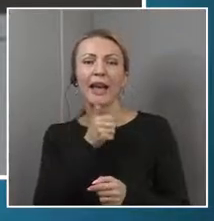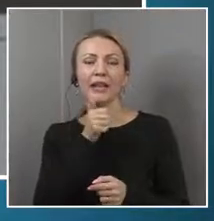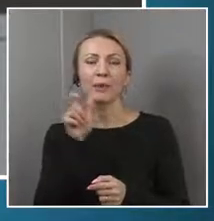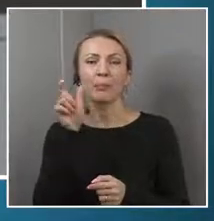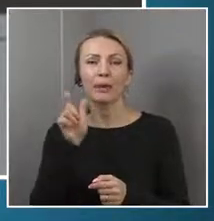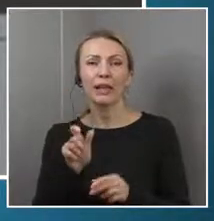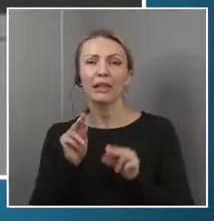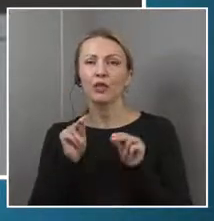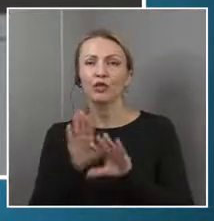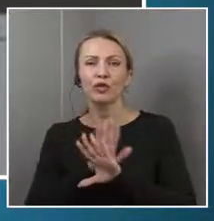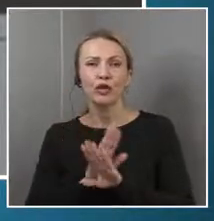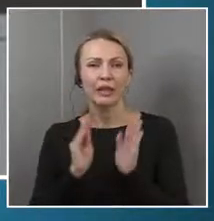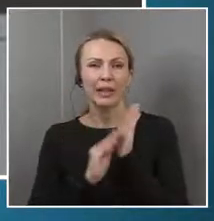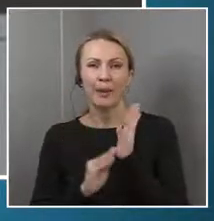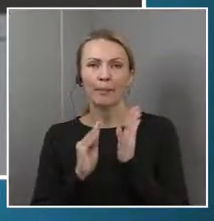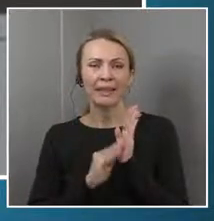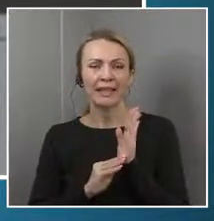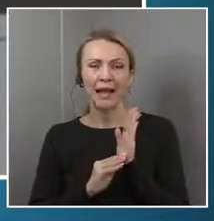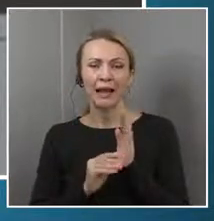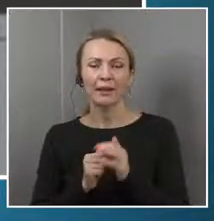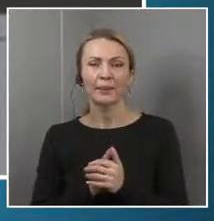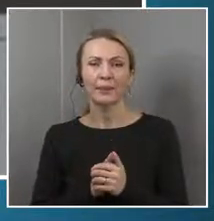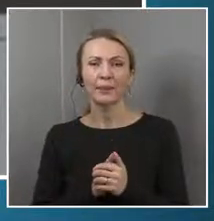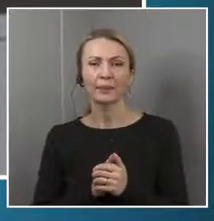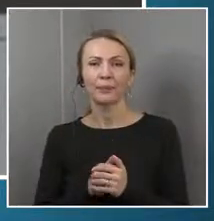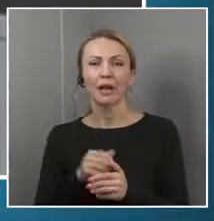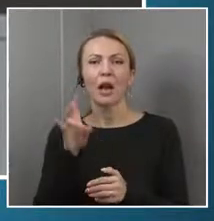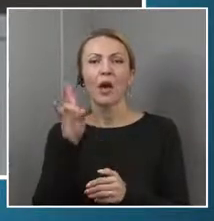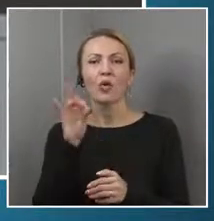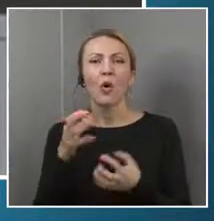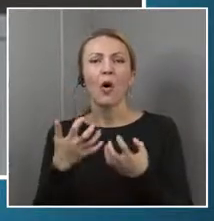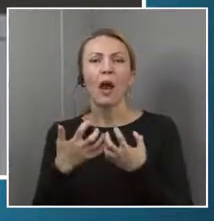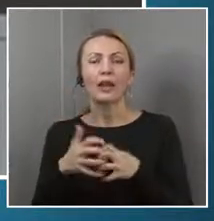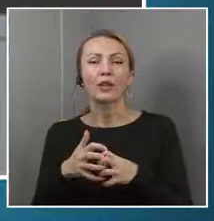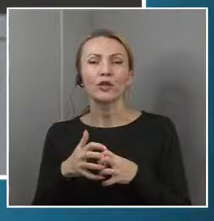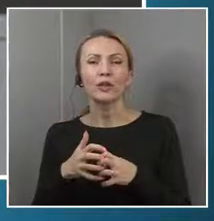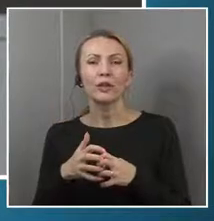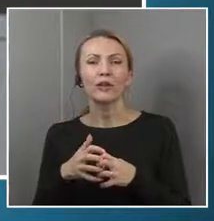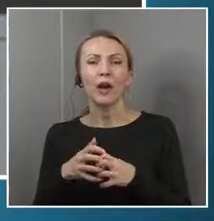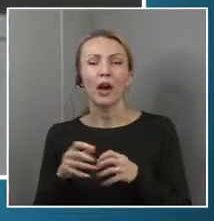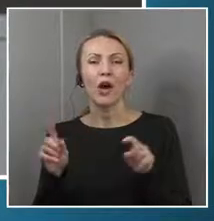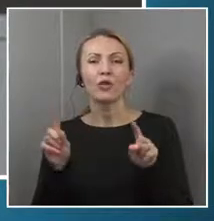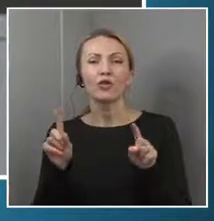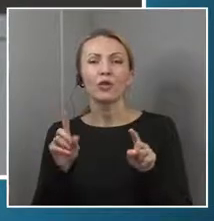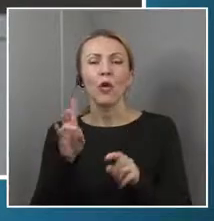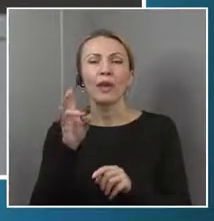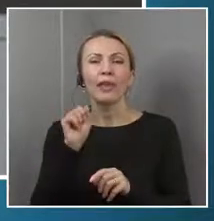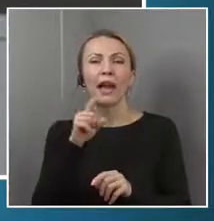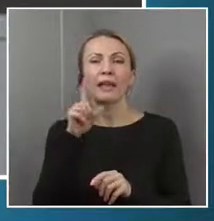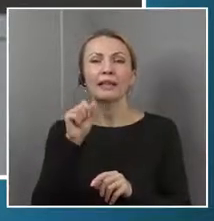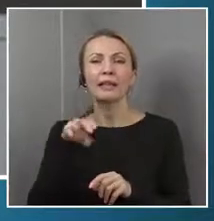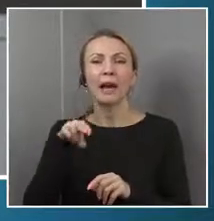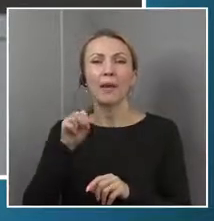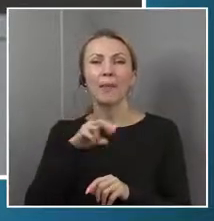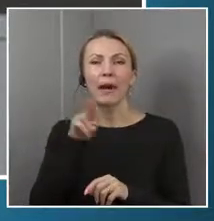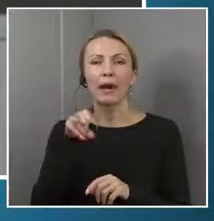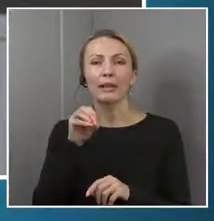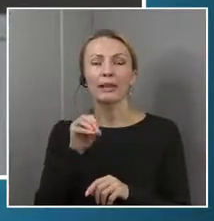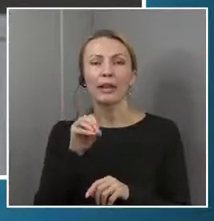And, I know that abroad there were cases when experts gave certificates of authenticity to dubious